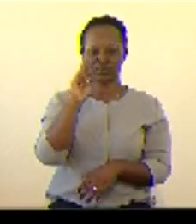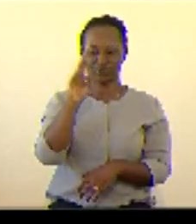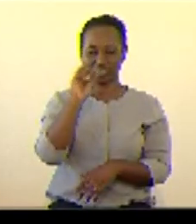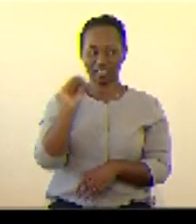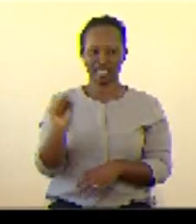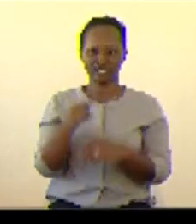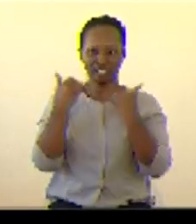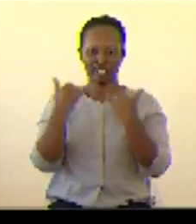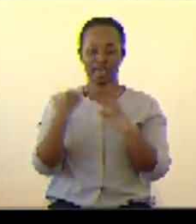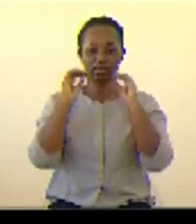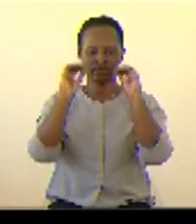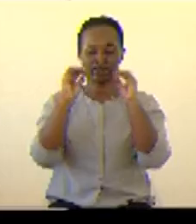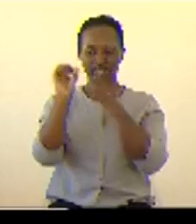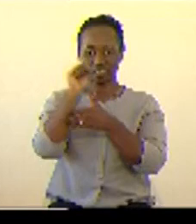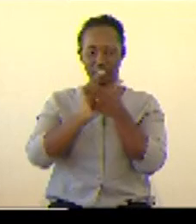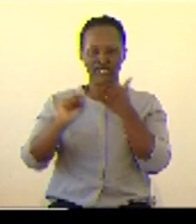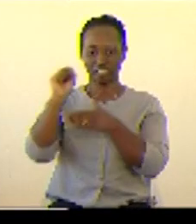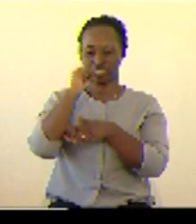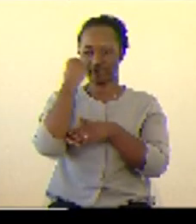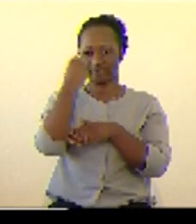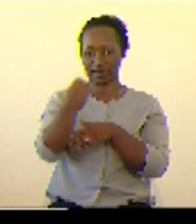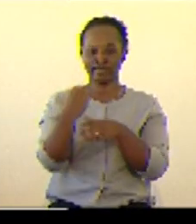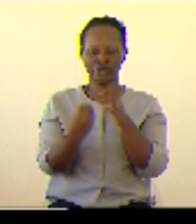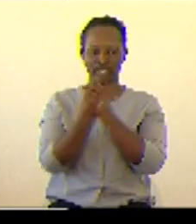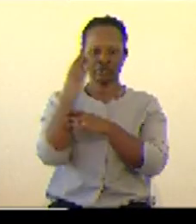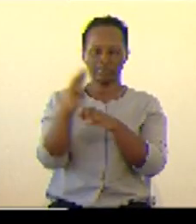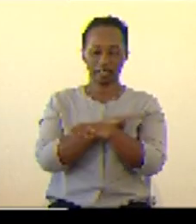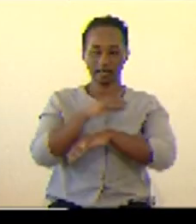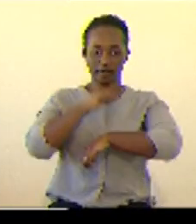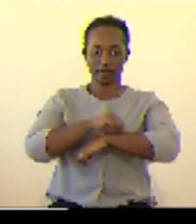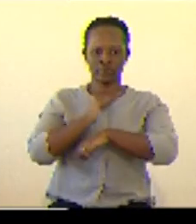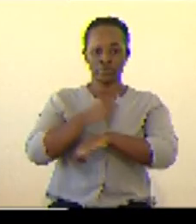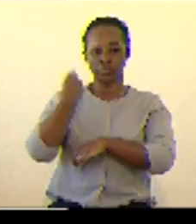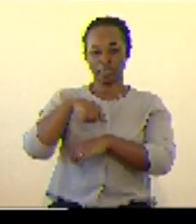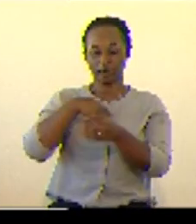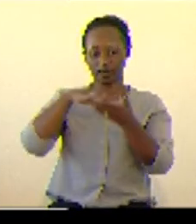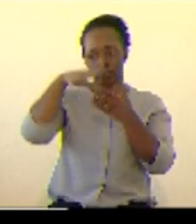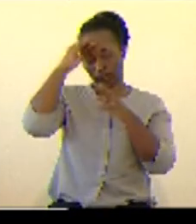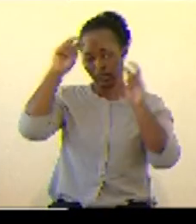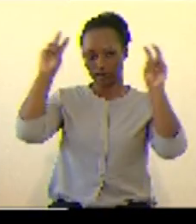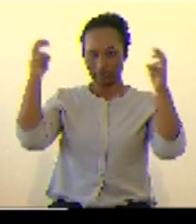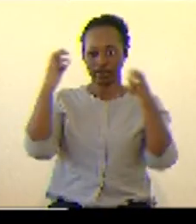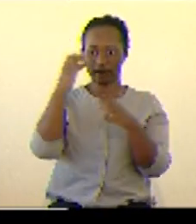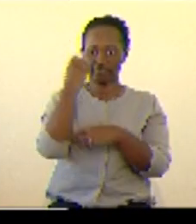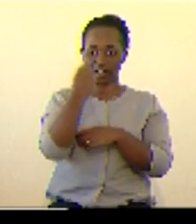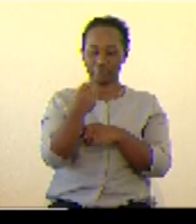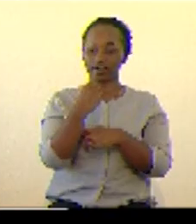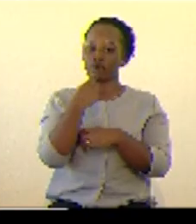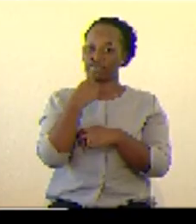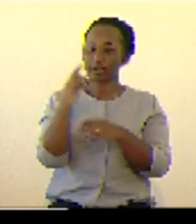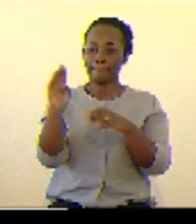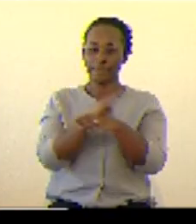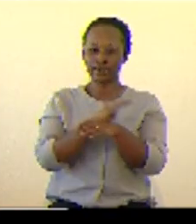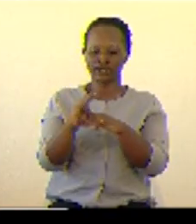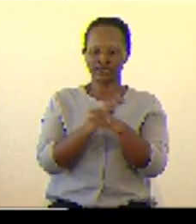5 Entrepreneurship class. And we are still on our Unit 5, which is Business Growth and